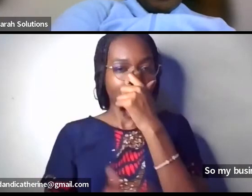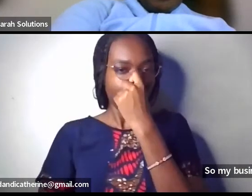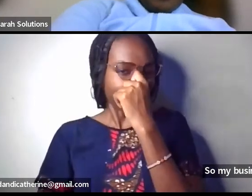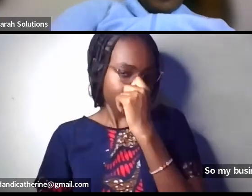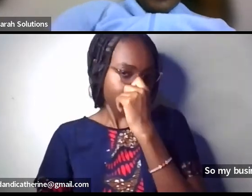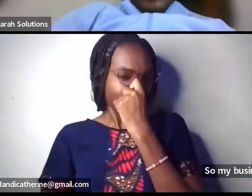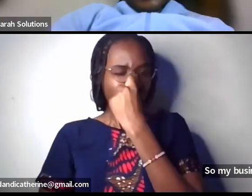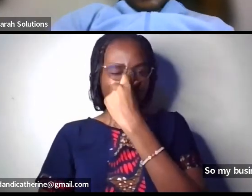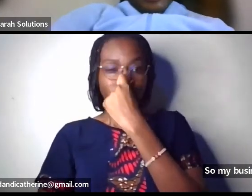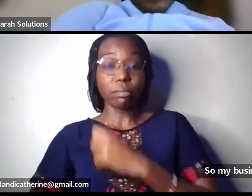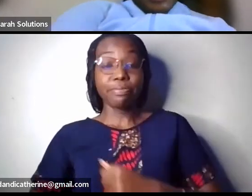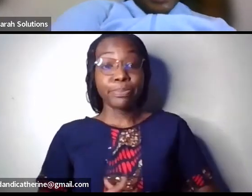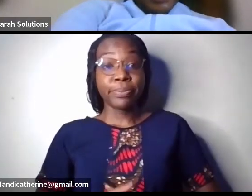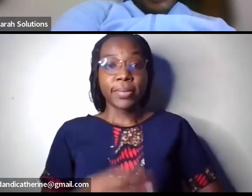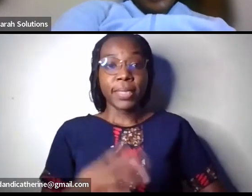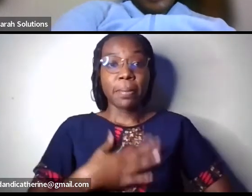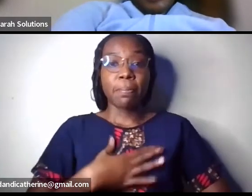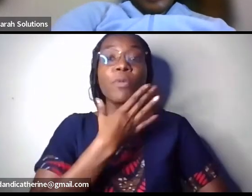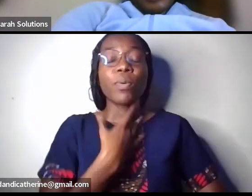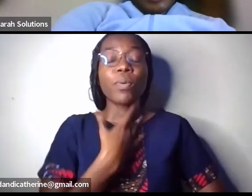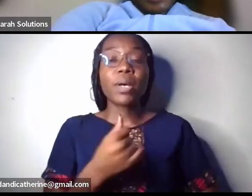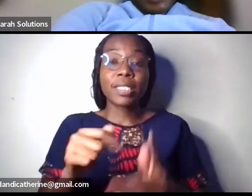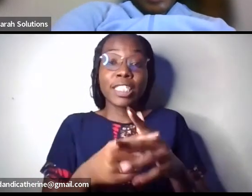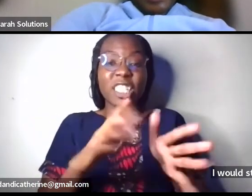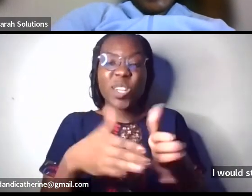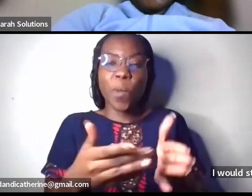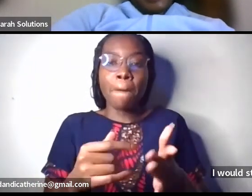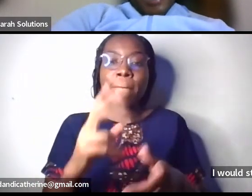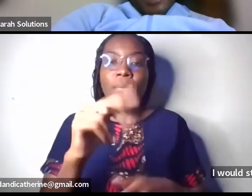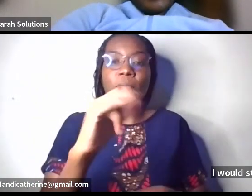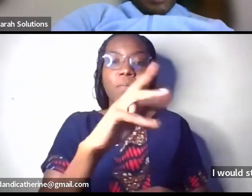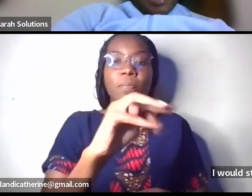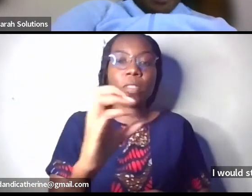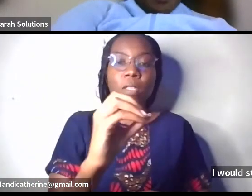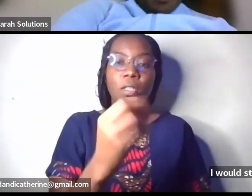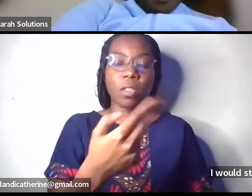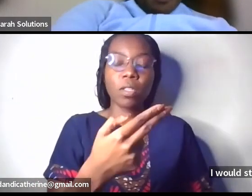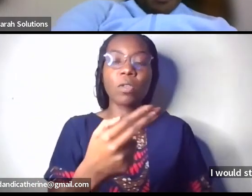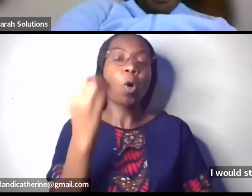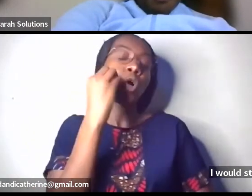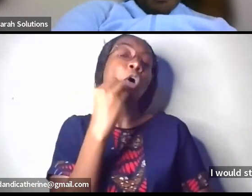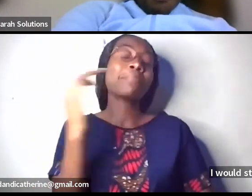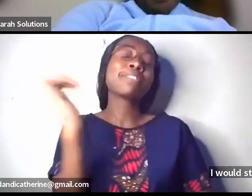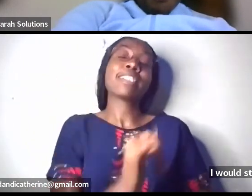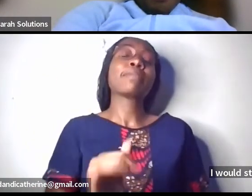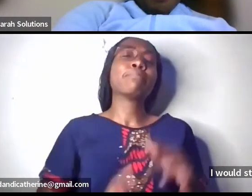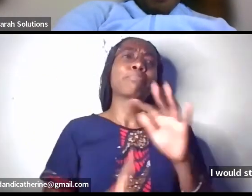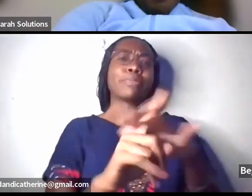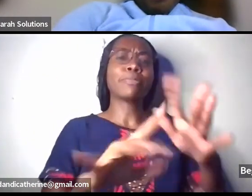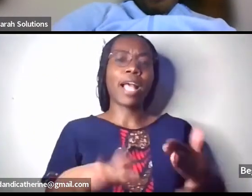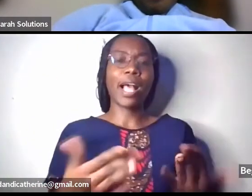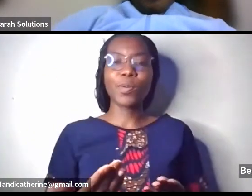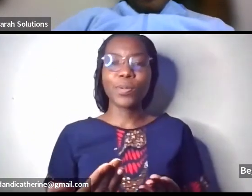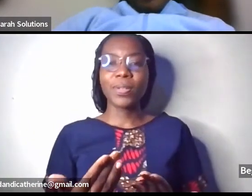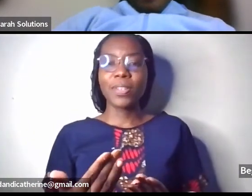I would start with how Nemo Homestays began, which is interestingly enough, I was just sharing